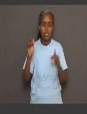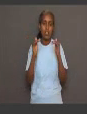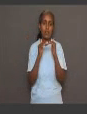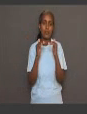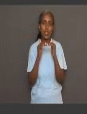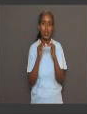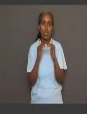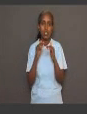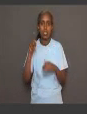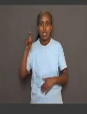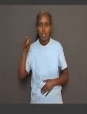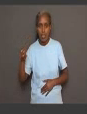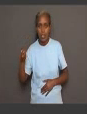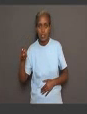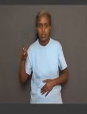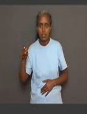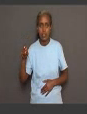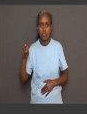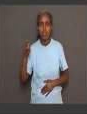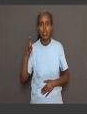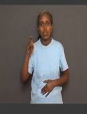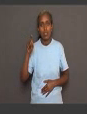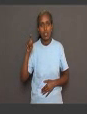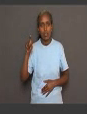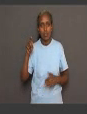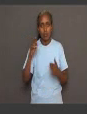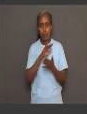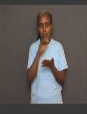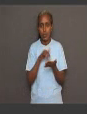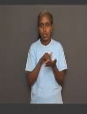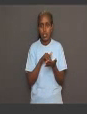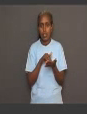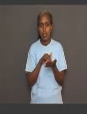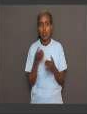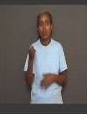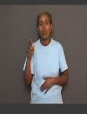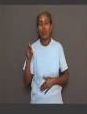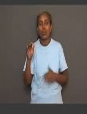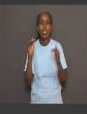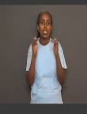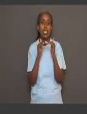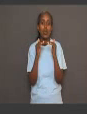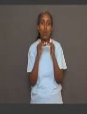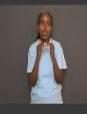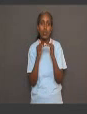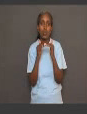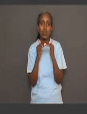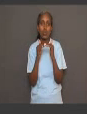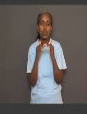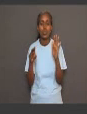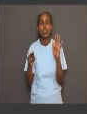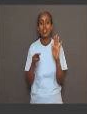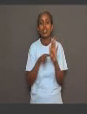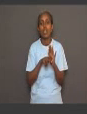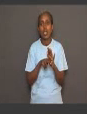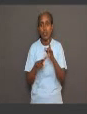equals x if x falls between or is equal to